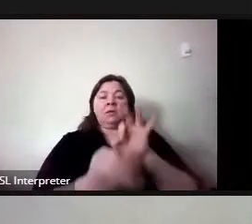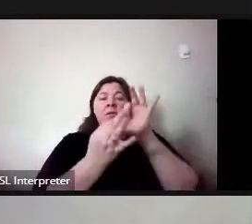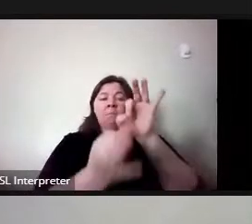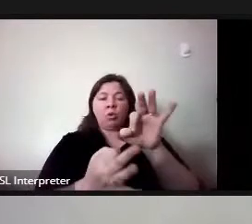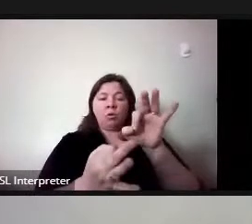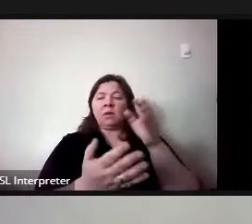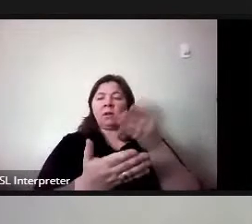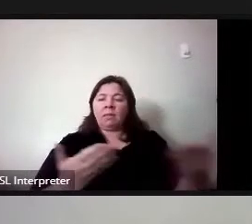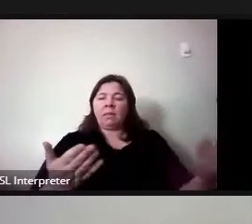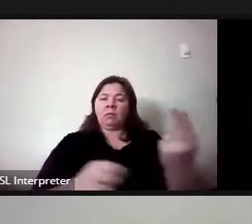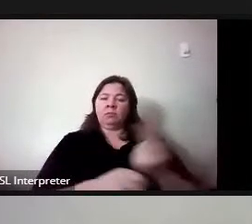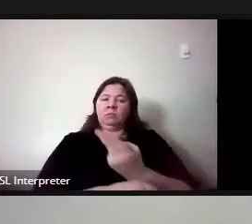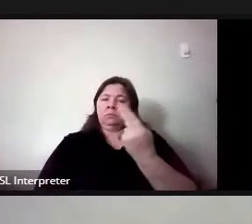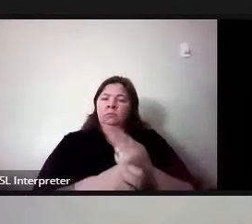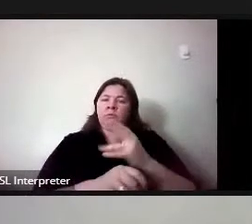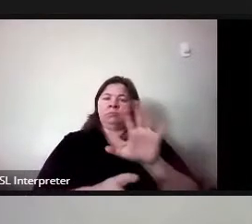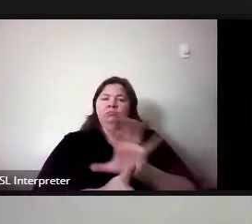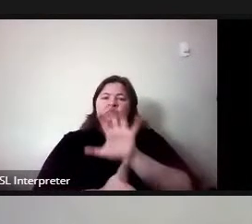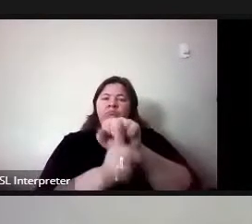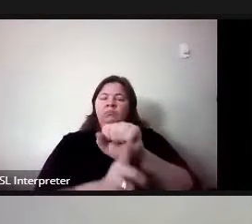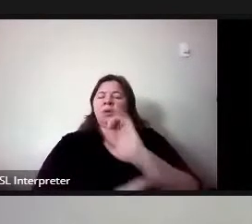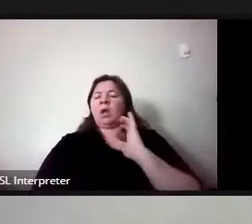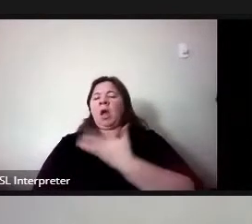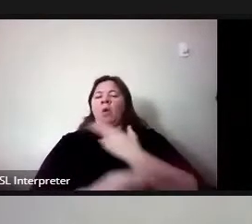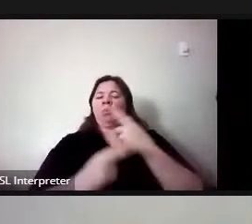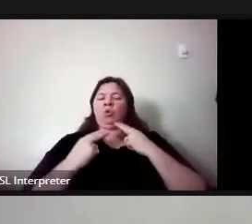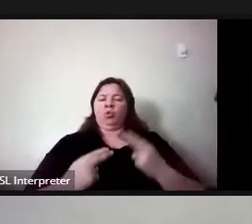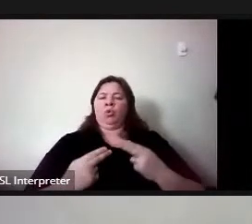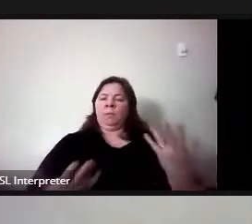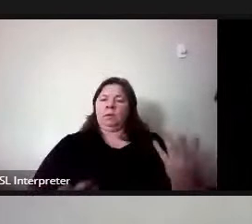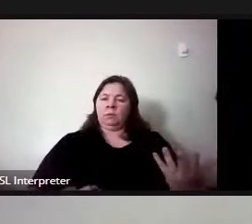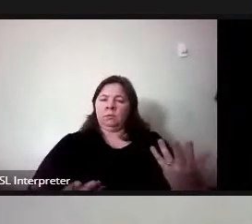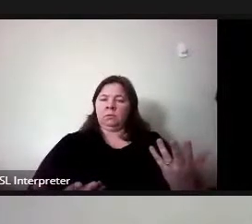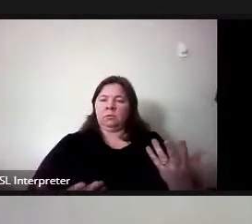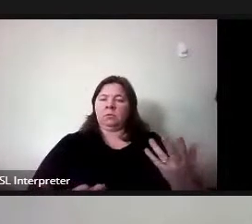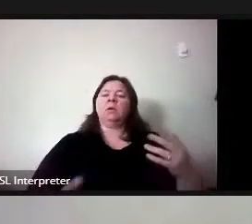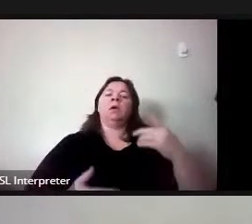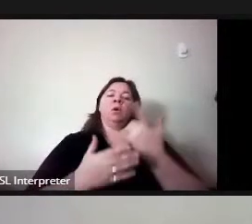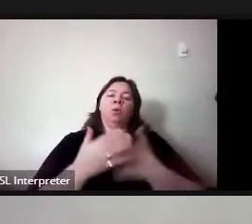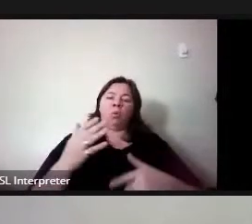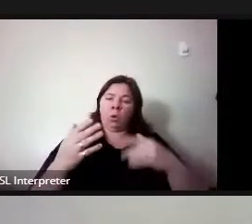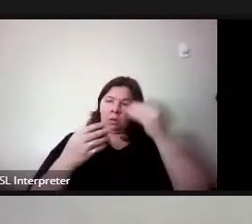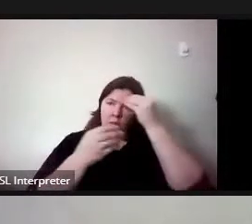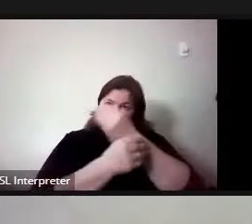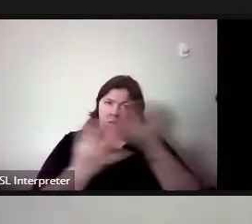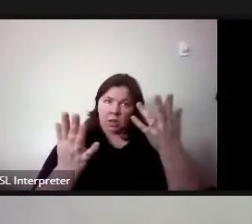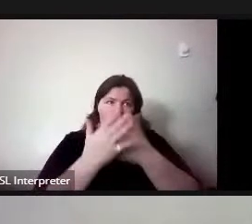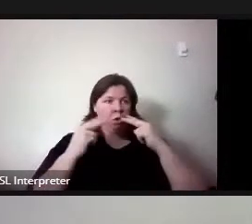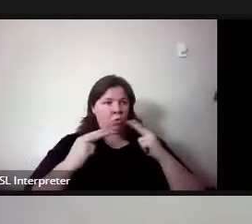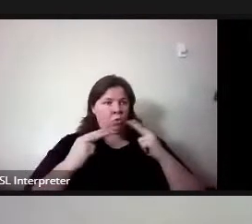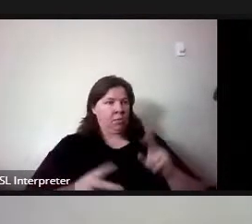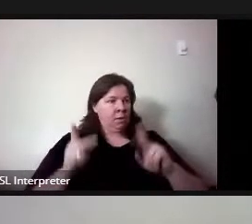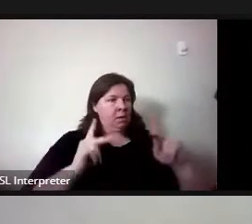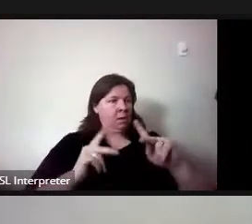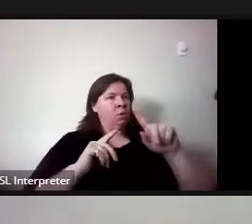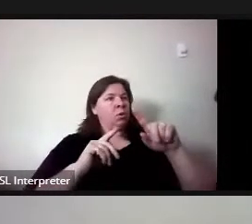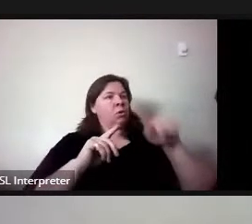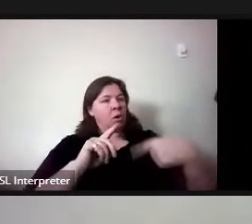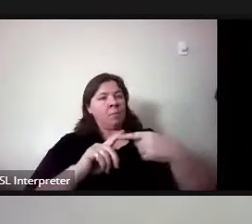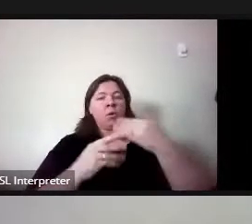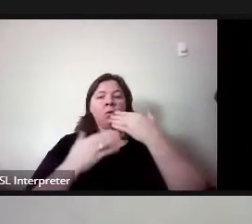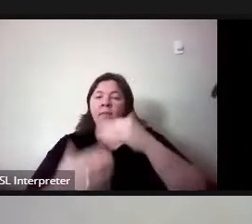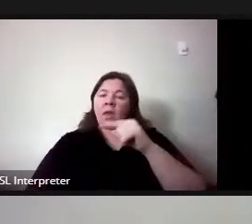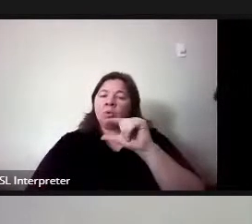vehicle for us to reclaim our humanity and let people know what the human species is all about. So thank you,